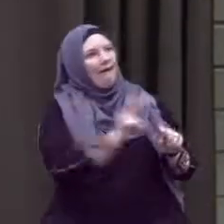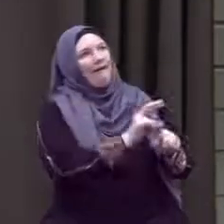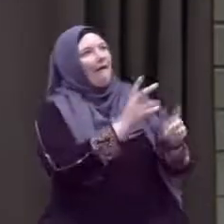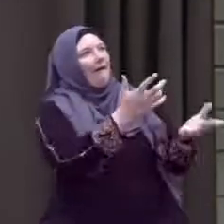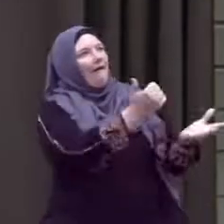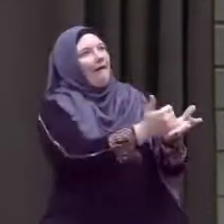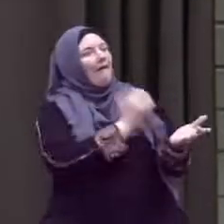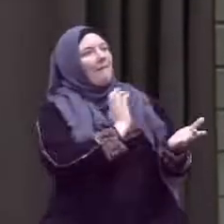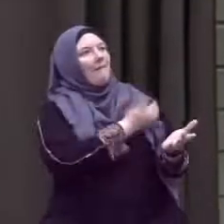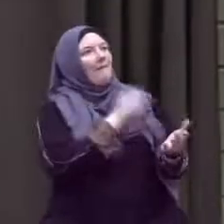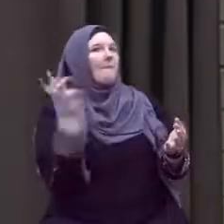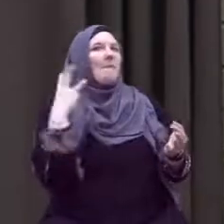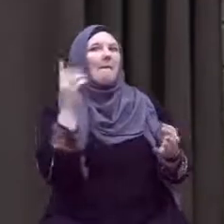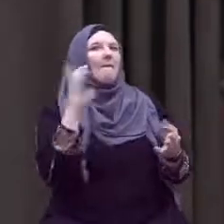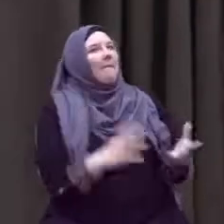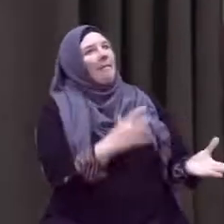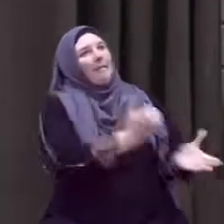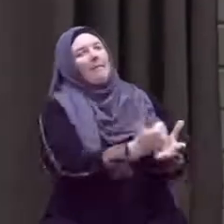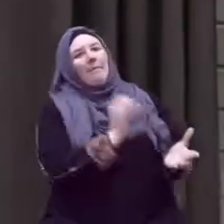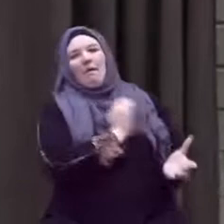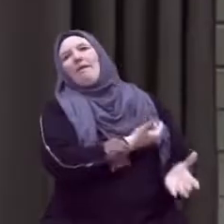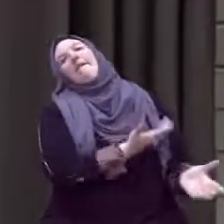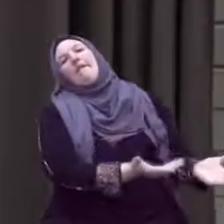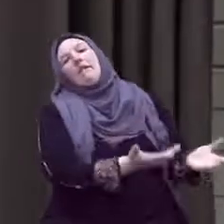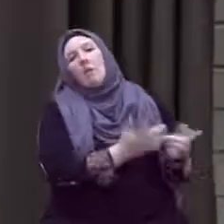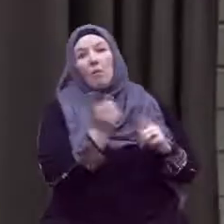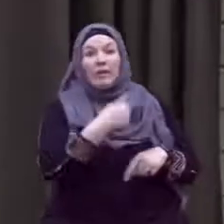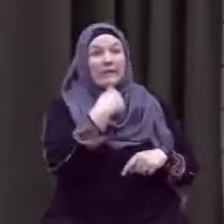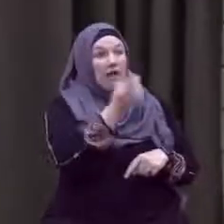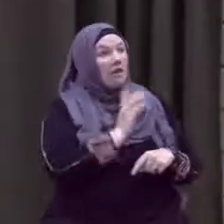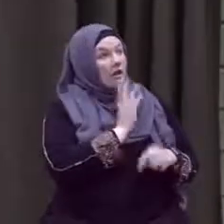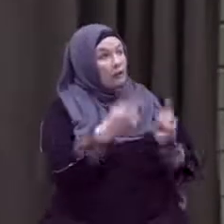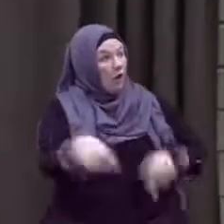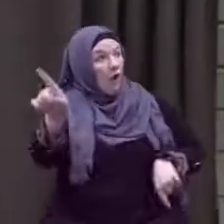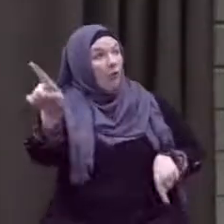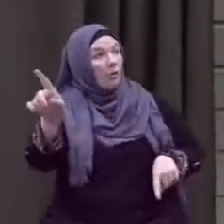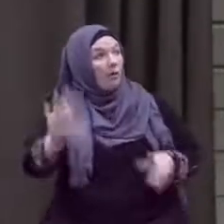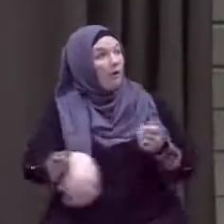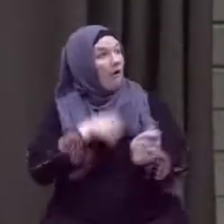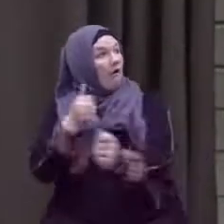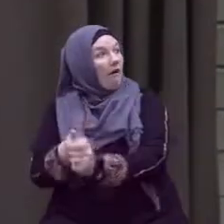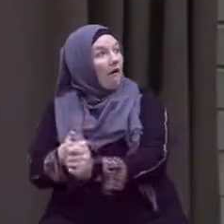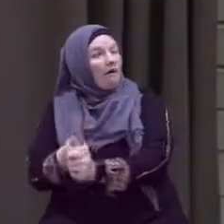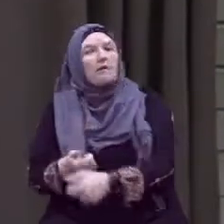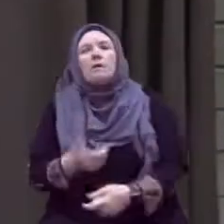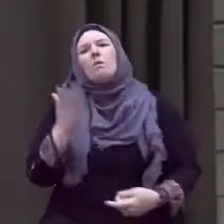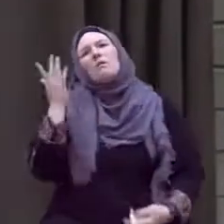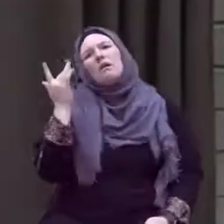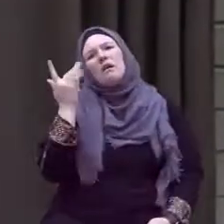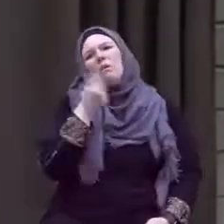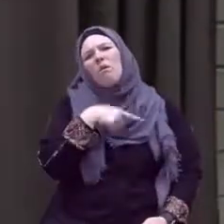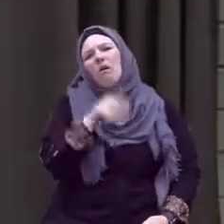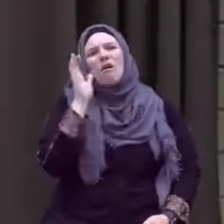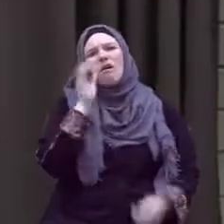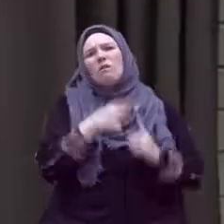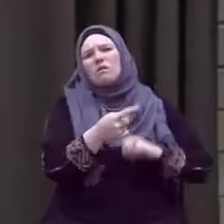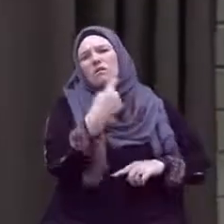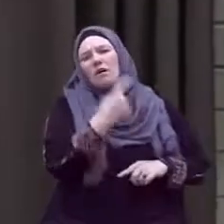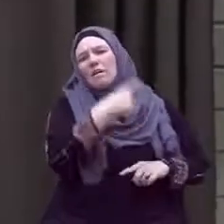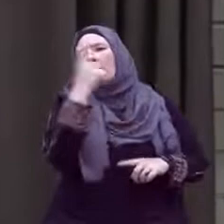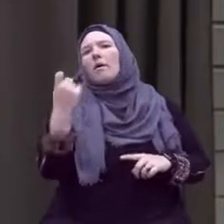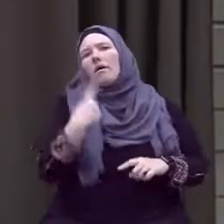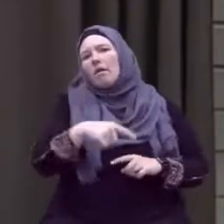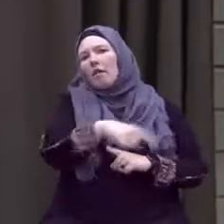is going to save us. Wherever they tell us go, we do. Because they